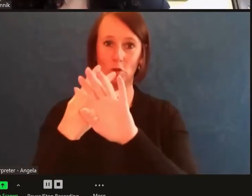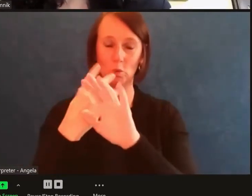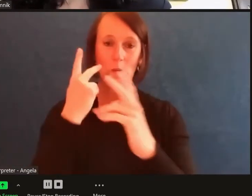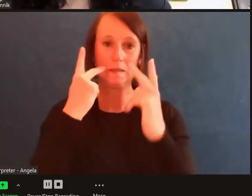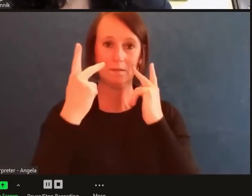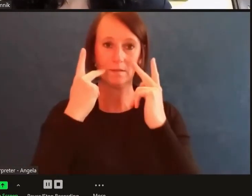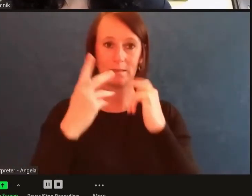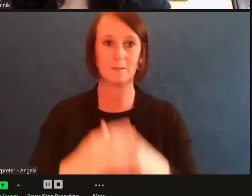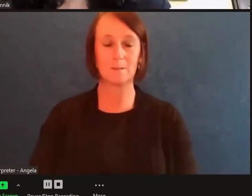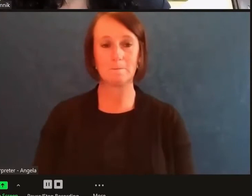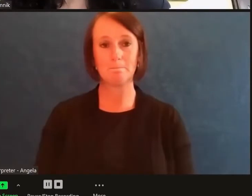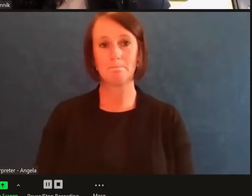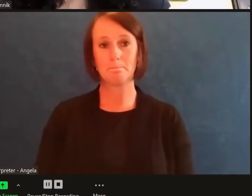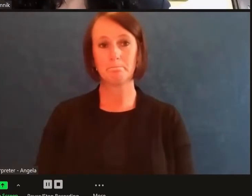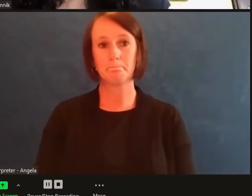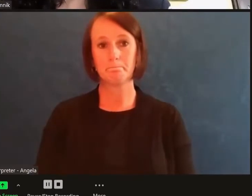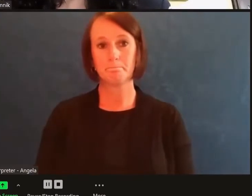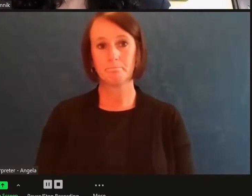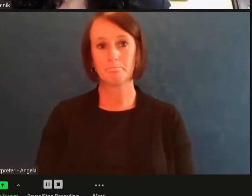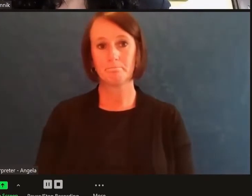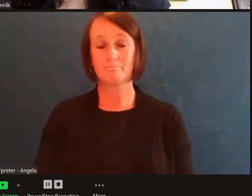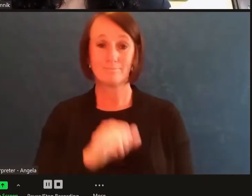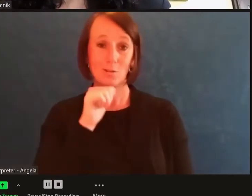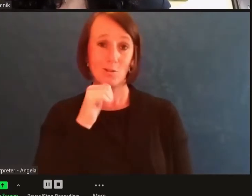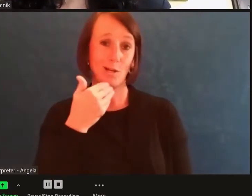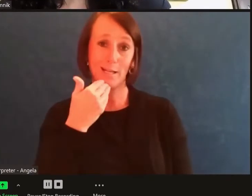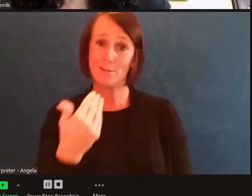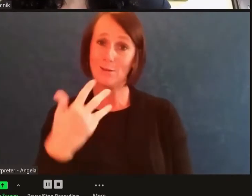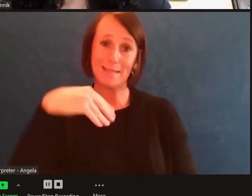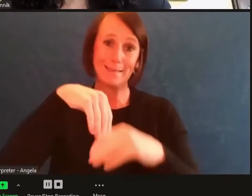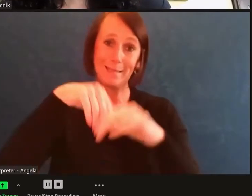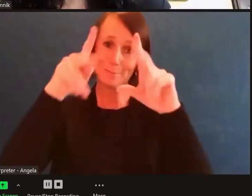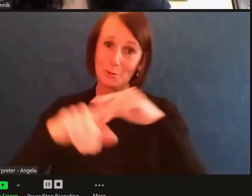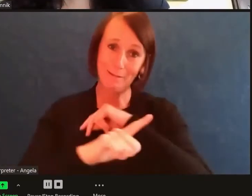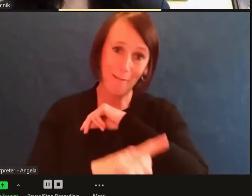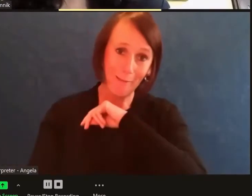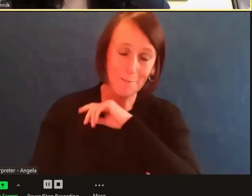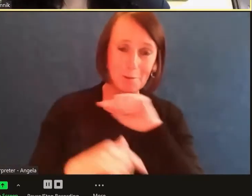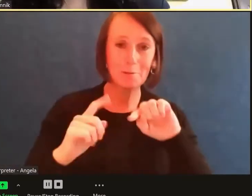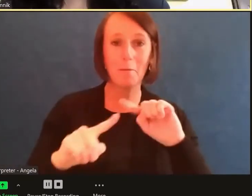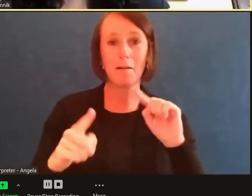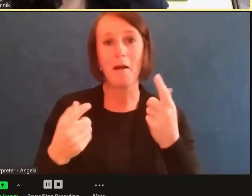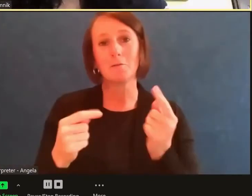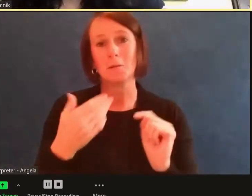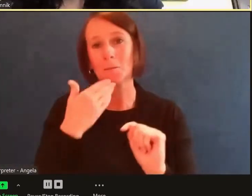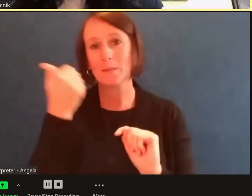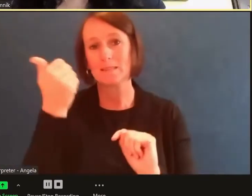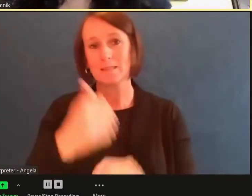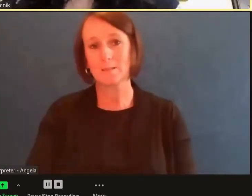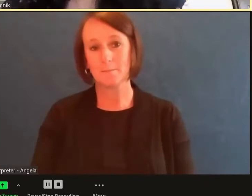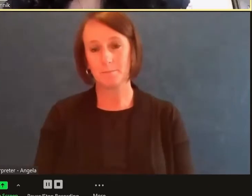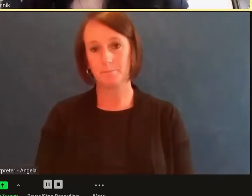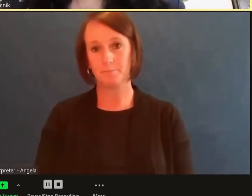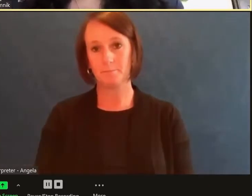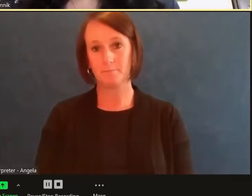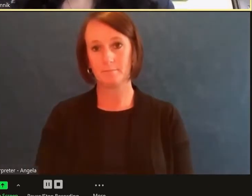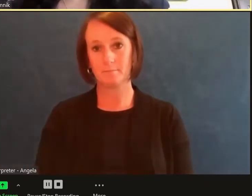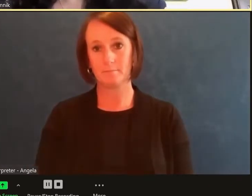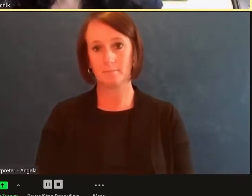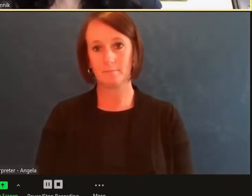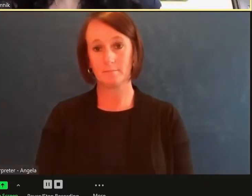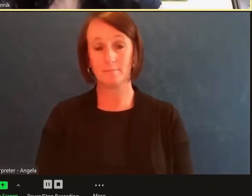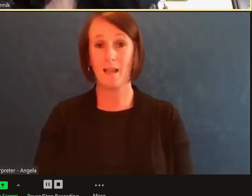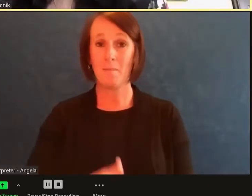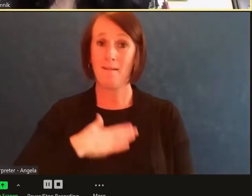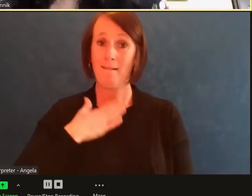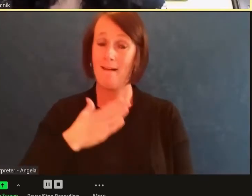visits. Not as good as being there in Lethbridge, but you do what you can, right? That's right. I'm really grateful for these virtual visits.